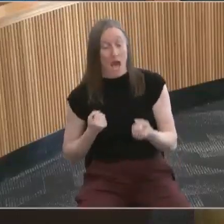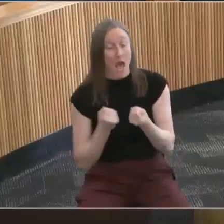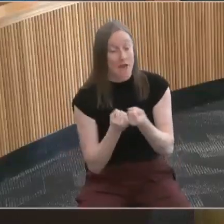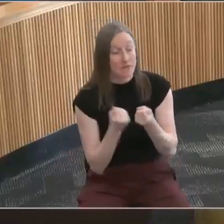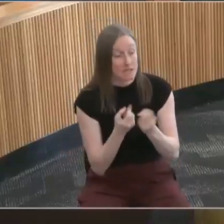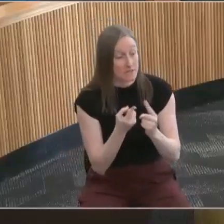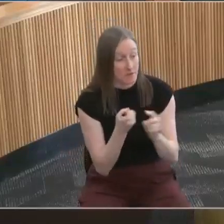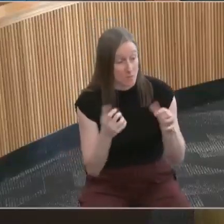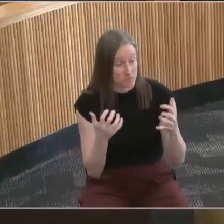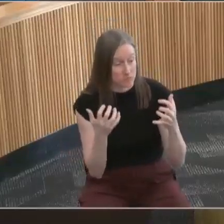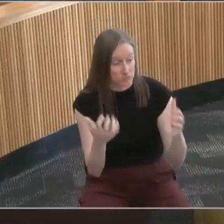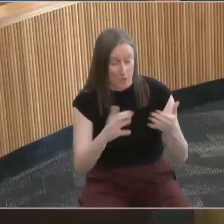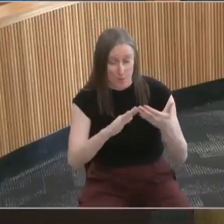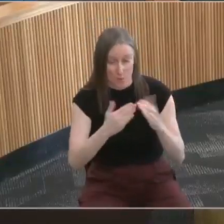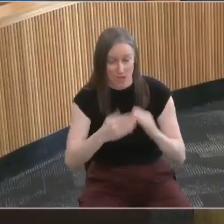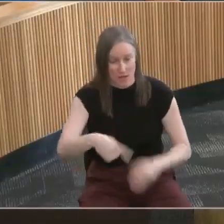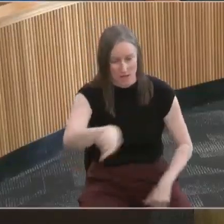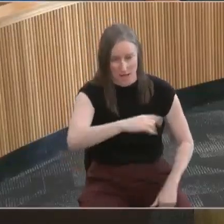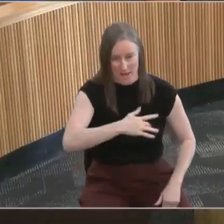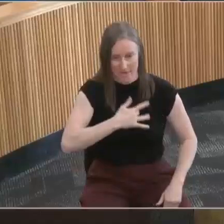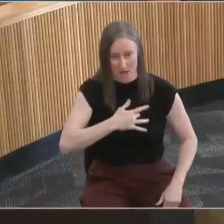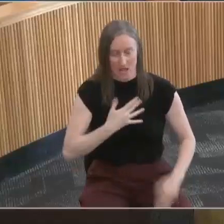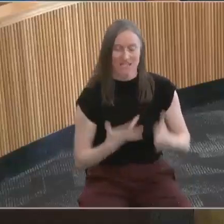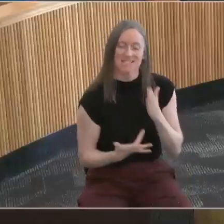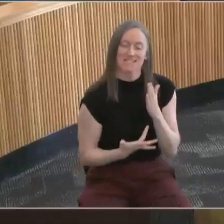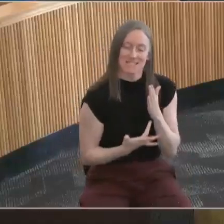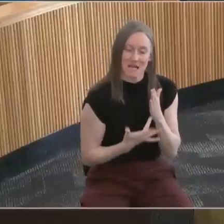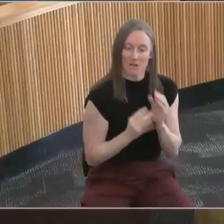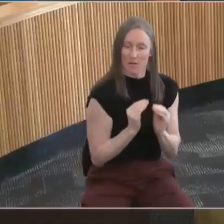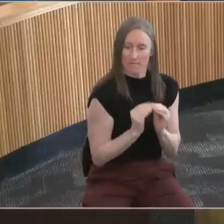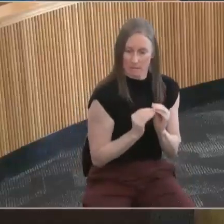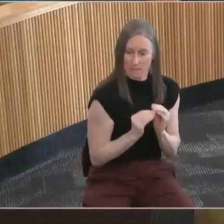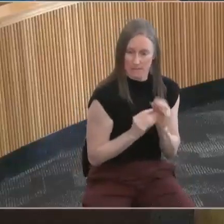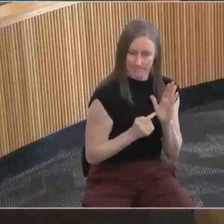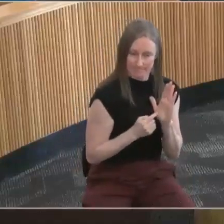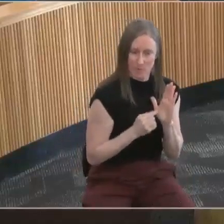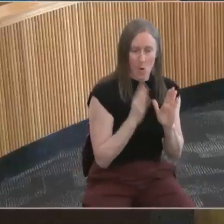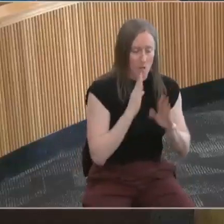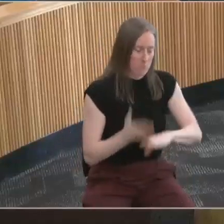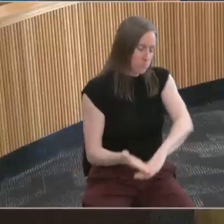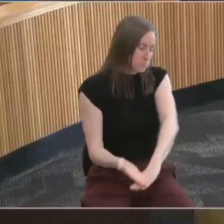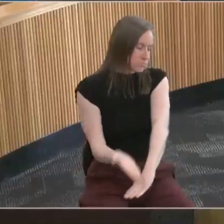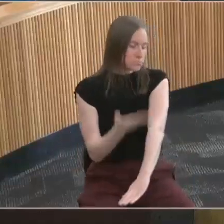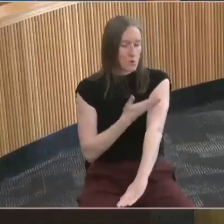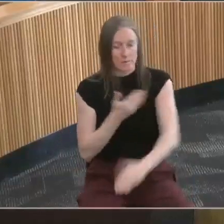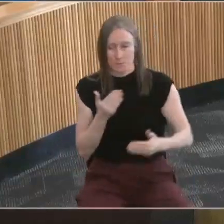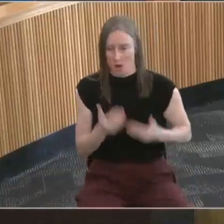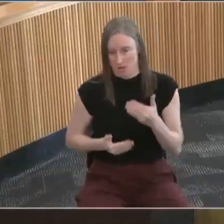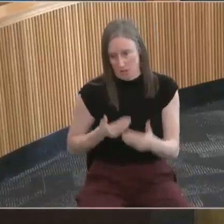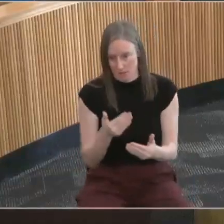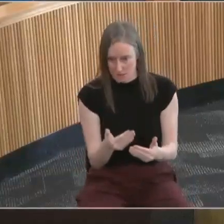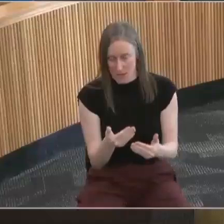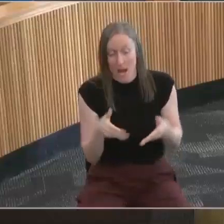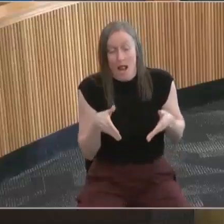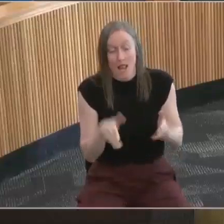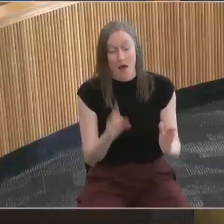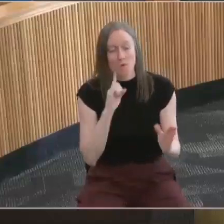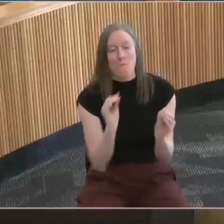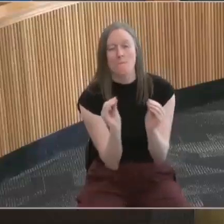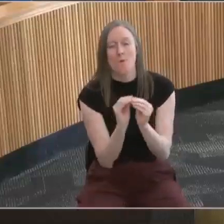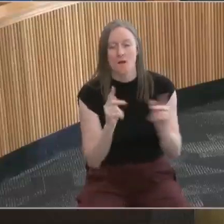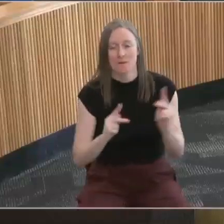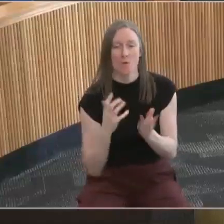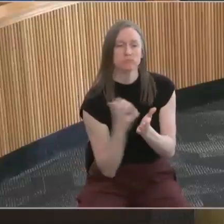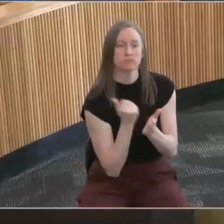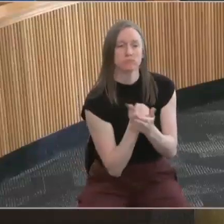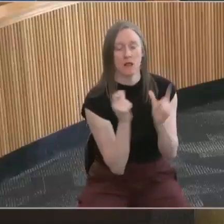sign language interpreter community feel that technical changes will greatly improve the process and allow for more people to obtain